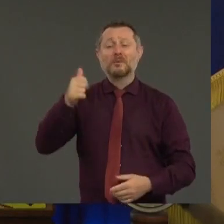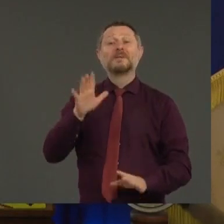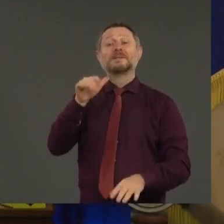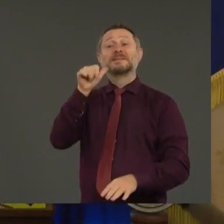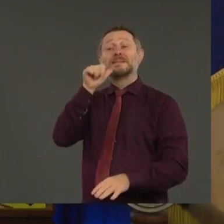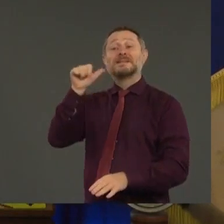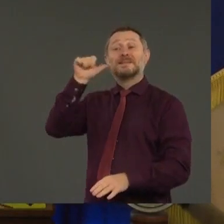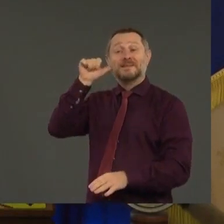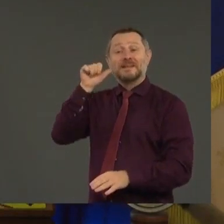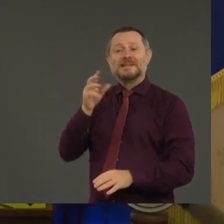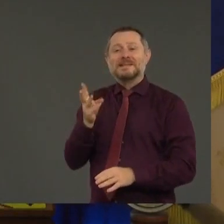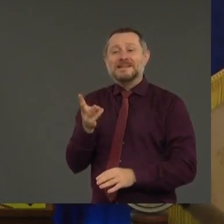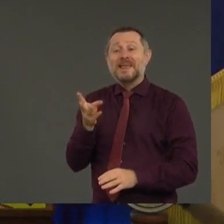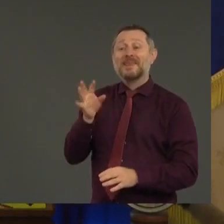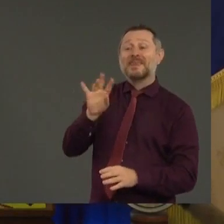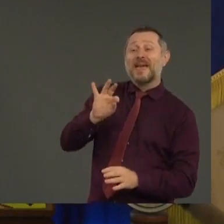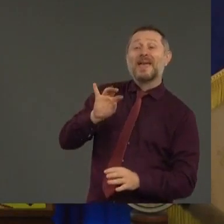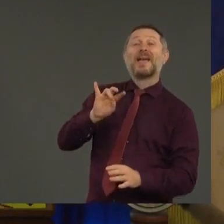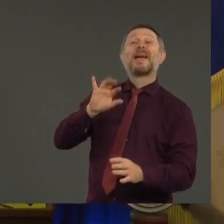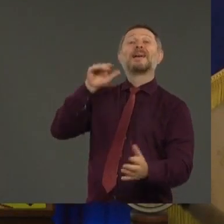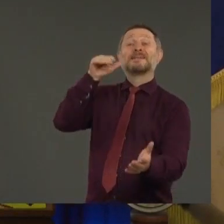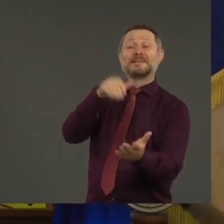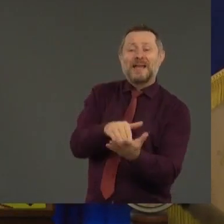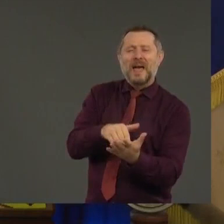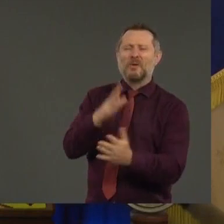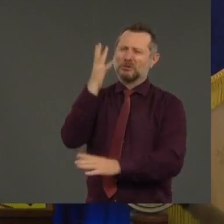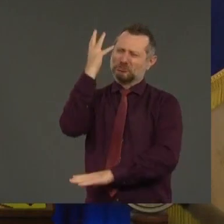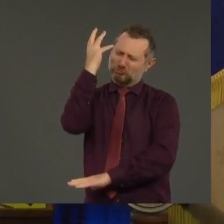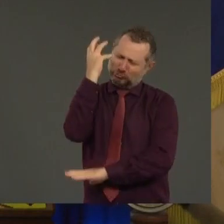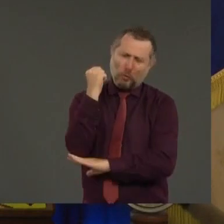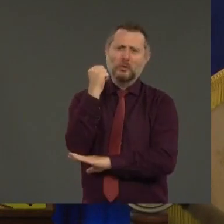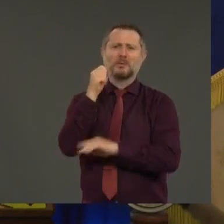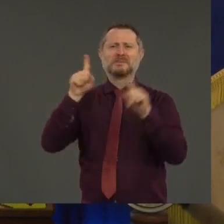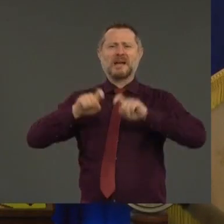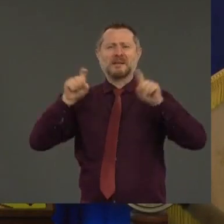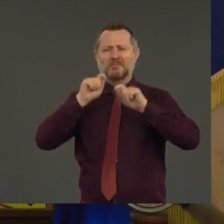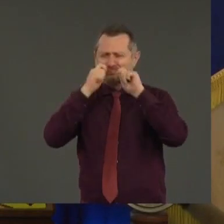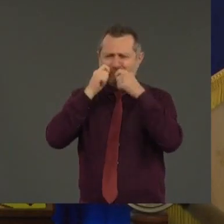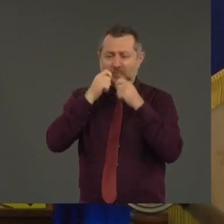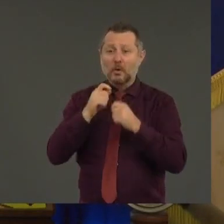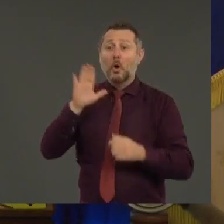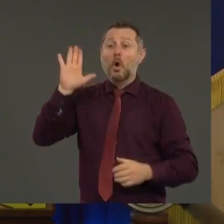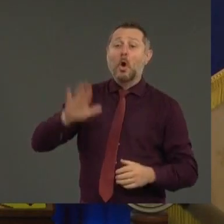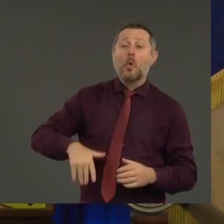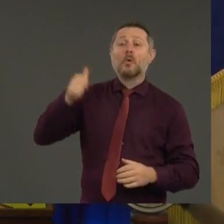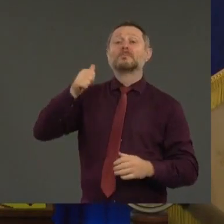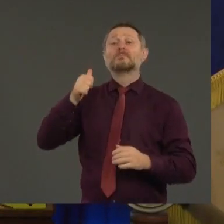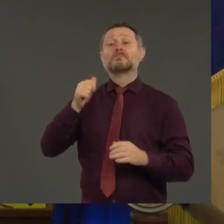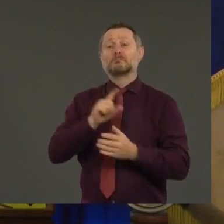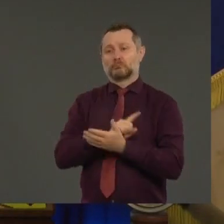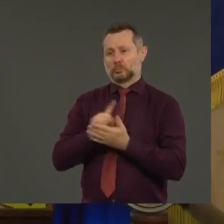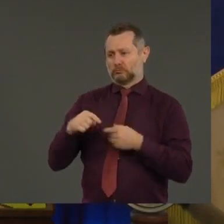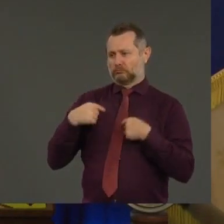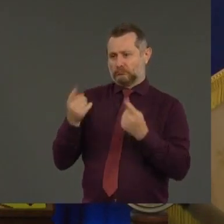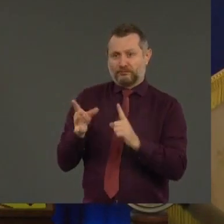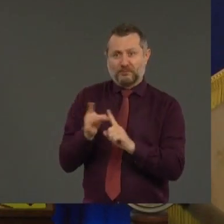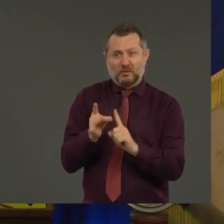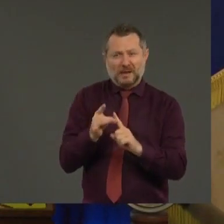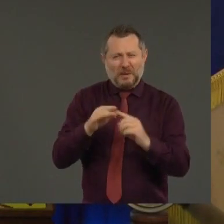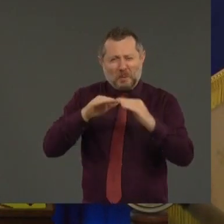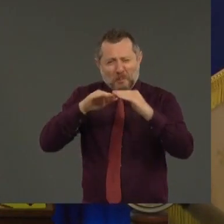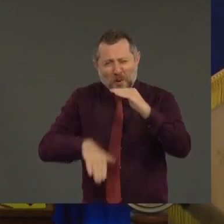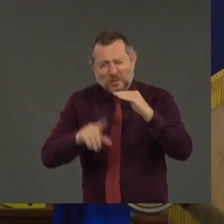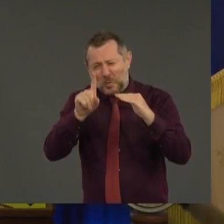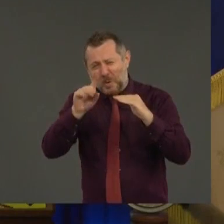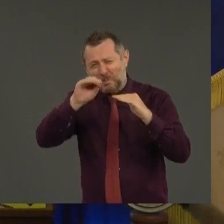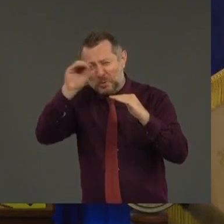79,000 tests yesterday, which is a record high for us. And we have the lowest weekly infection rate, less than 1%.